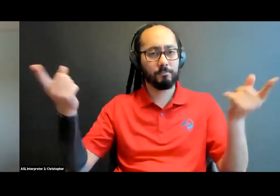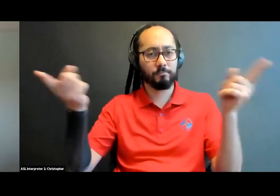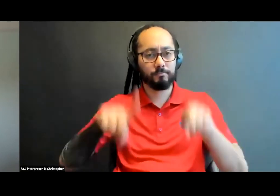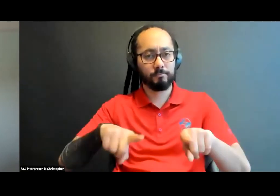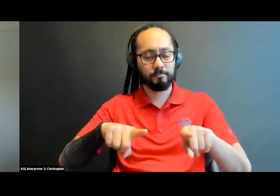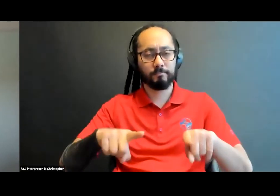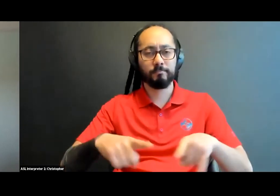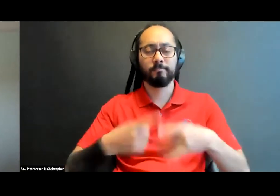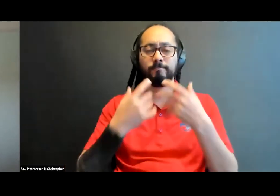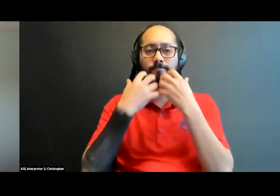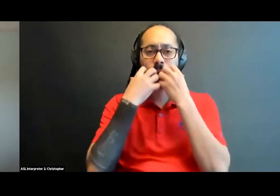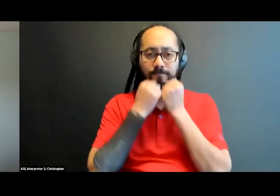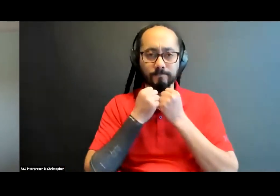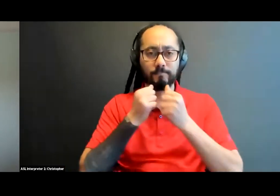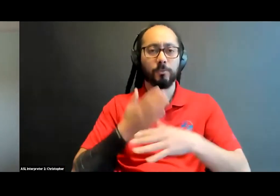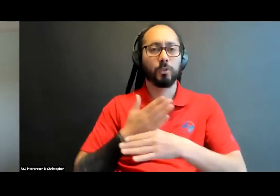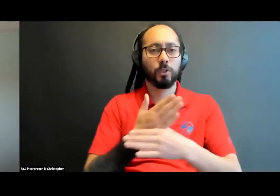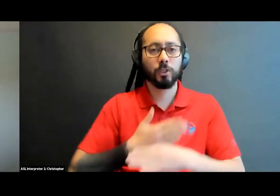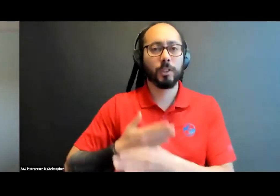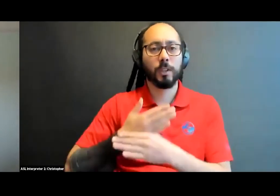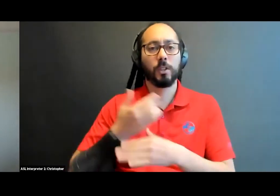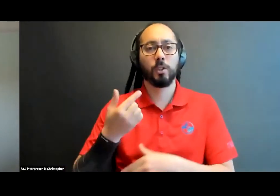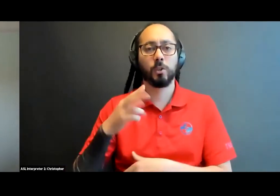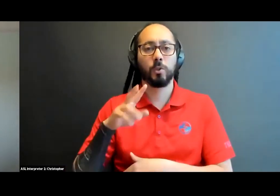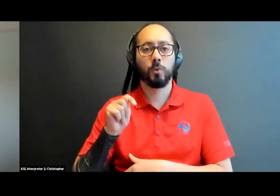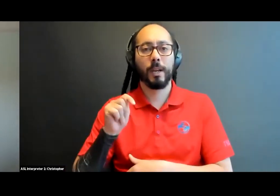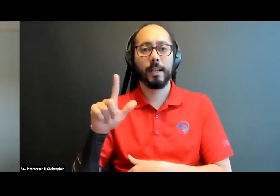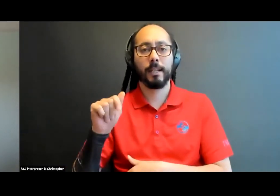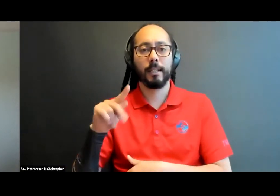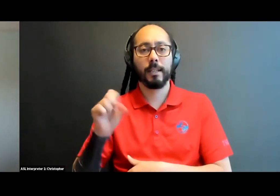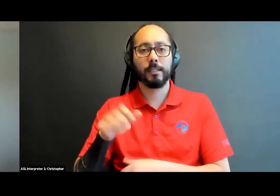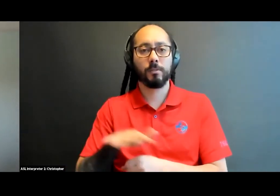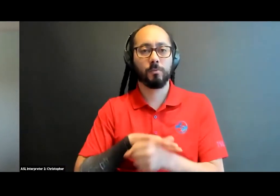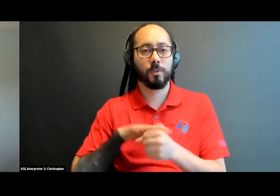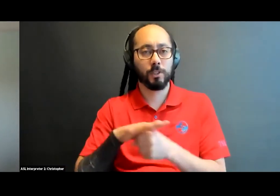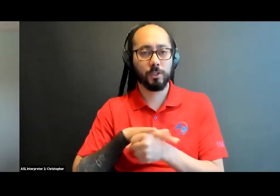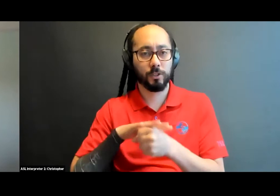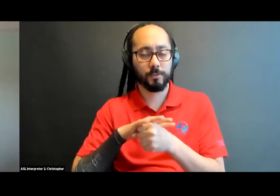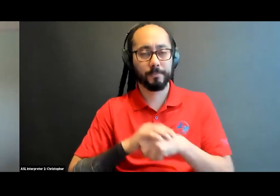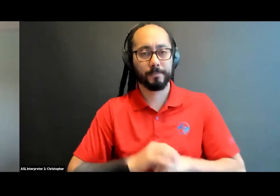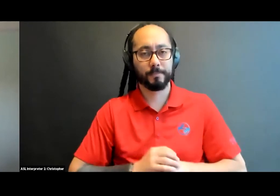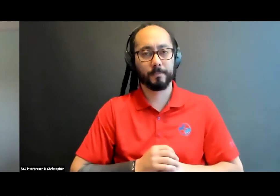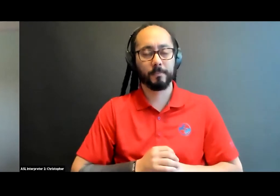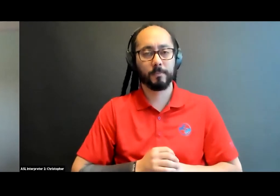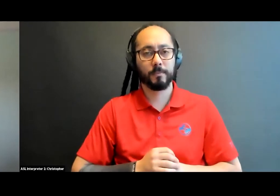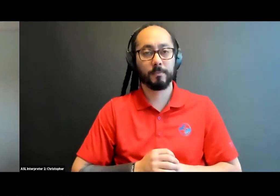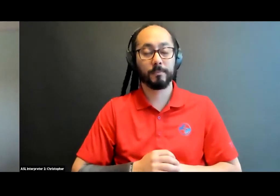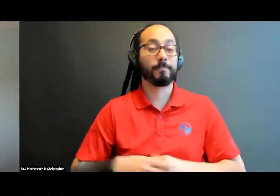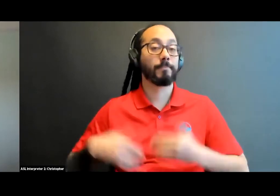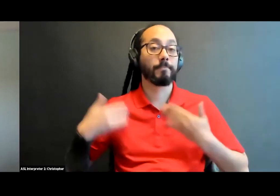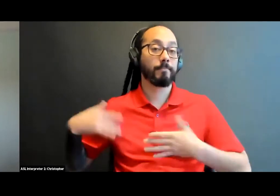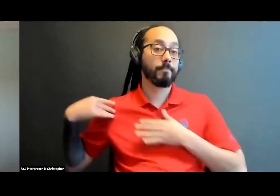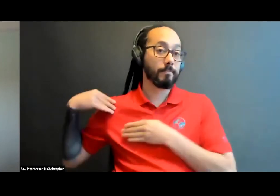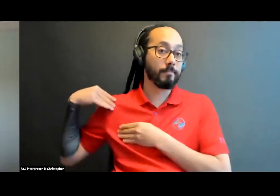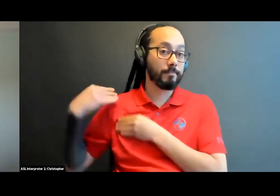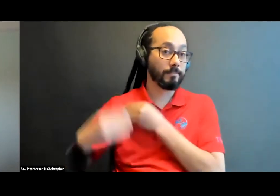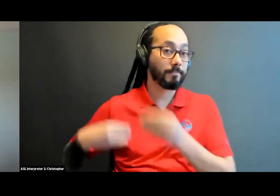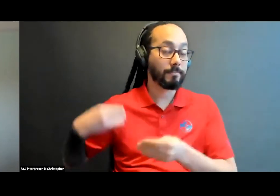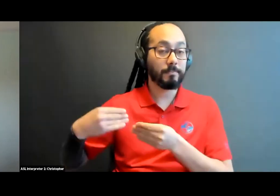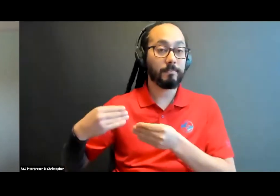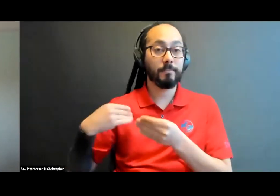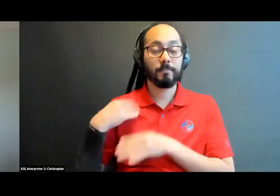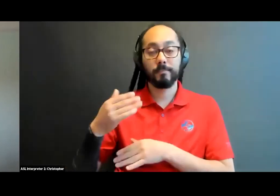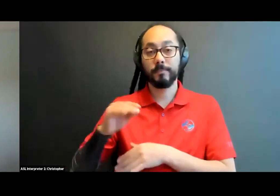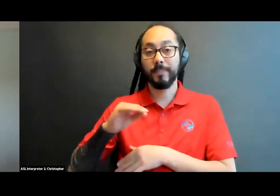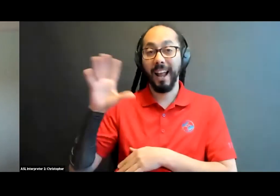and care for the Great Lakes region. As the descendants of Africans formerly enslaved in the